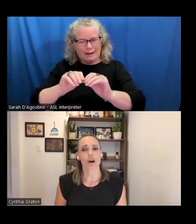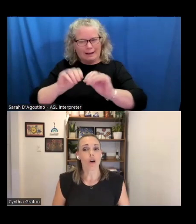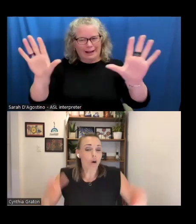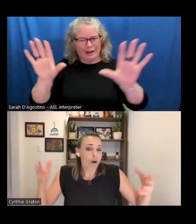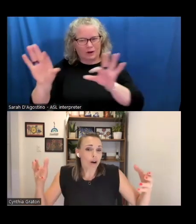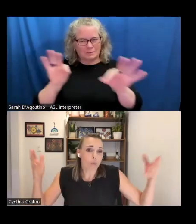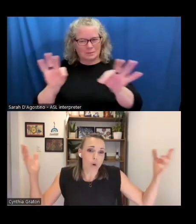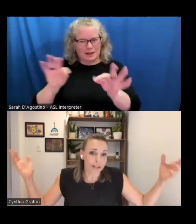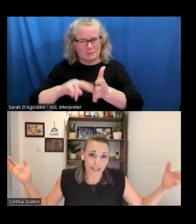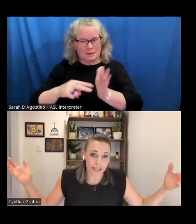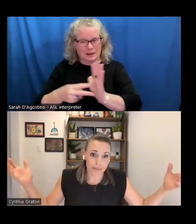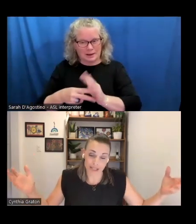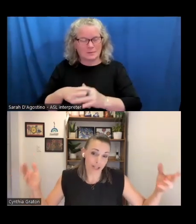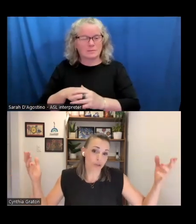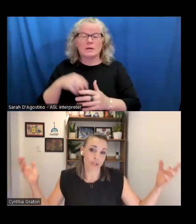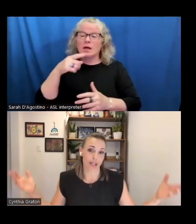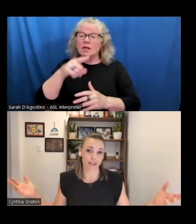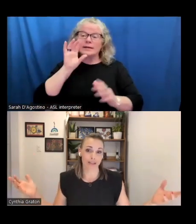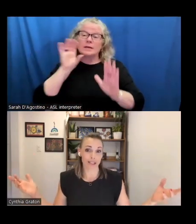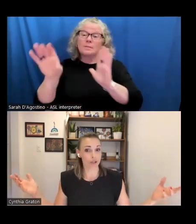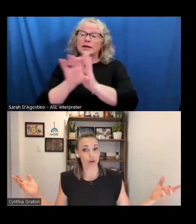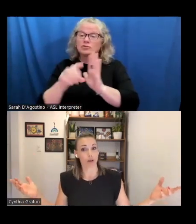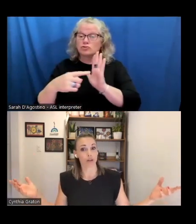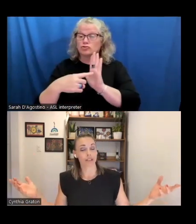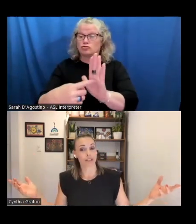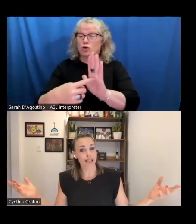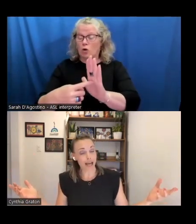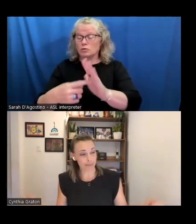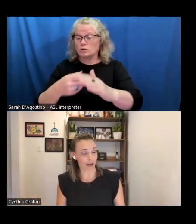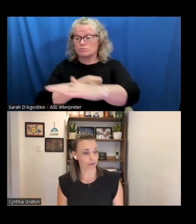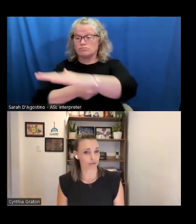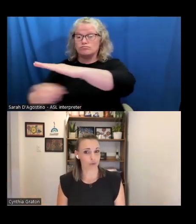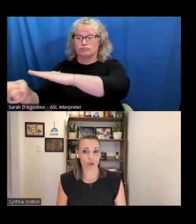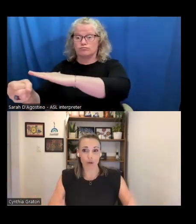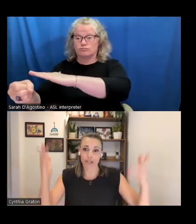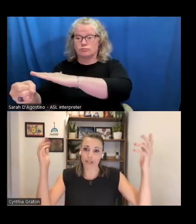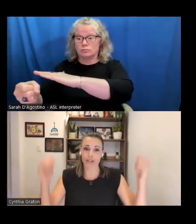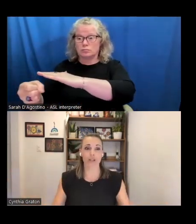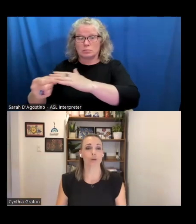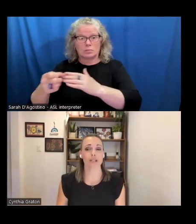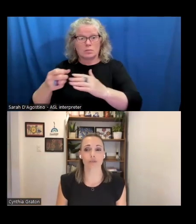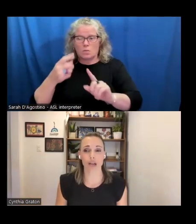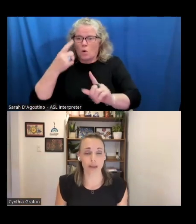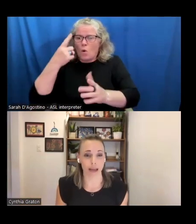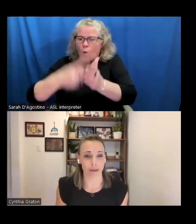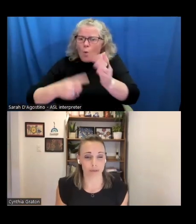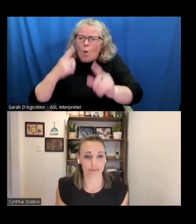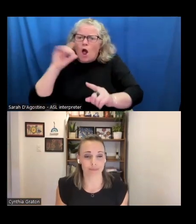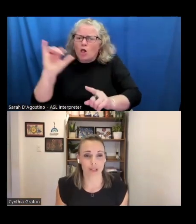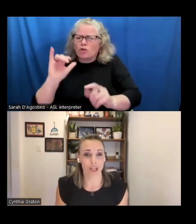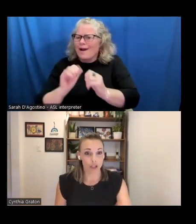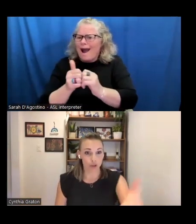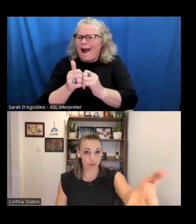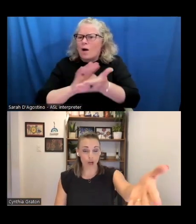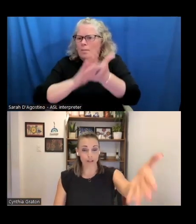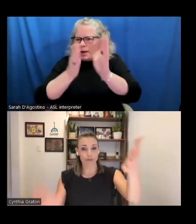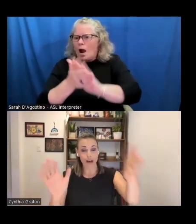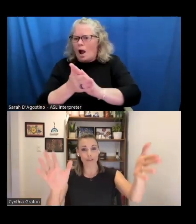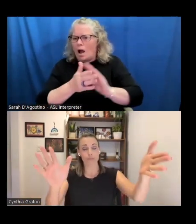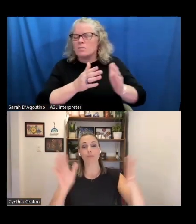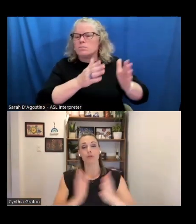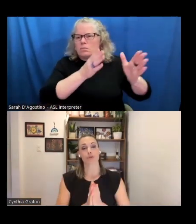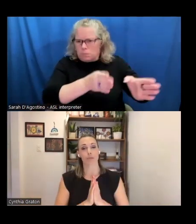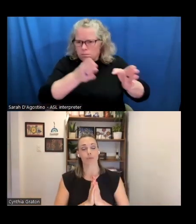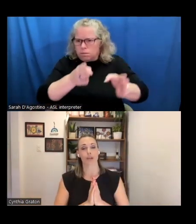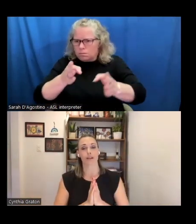seclusion, or what in Massachusetts is called the timeout. So it's the sequence of timeout. You've got